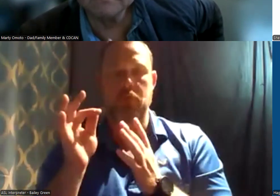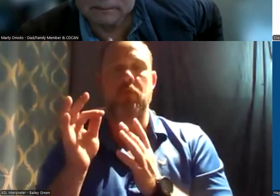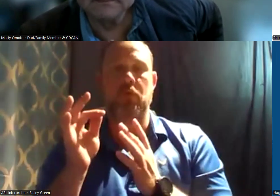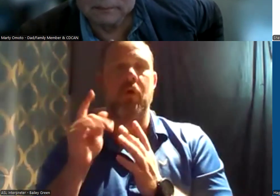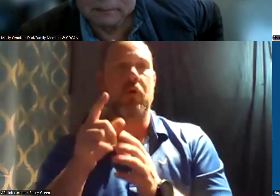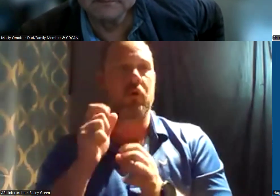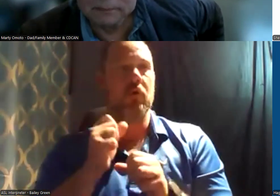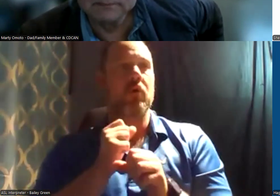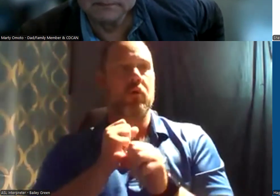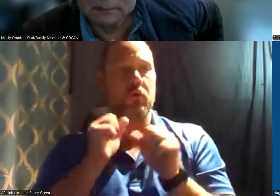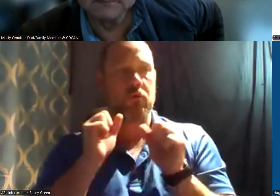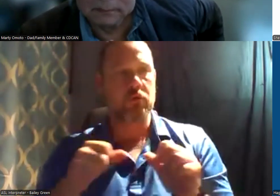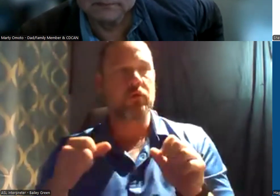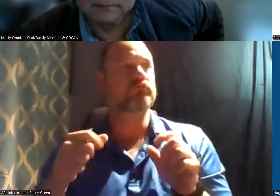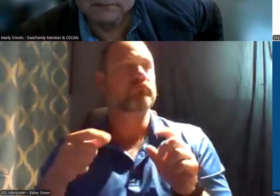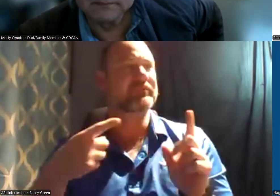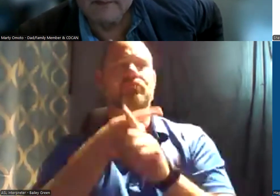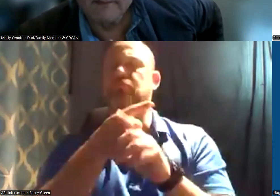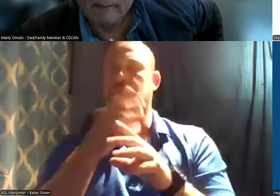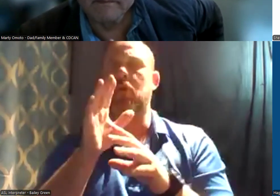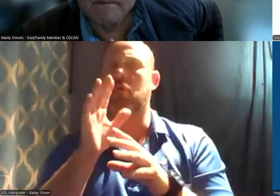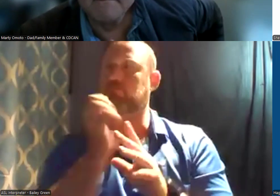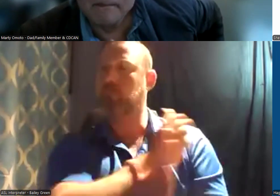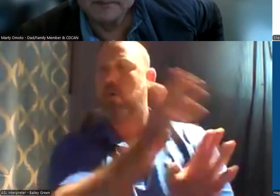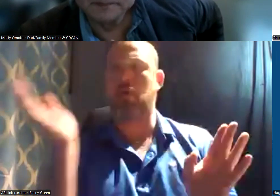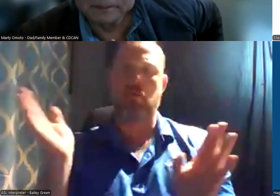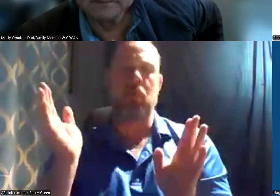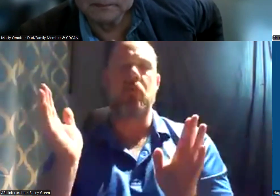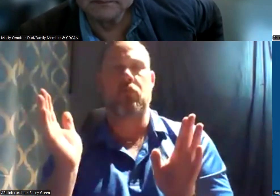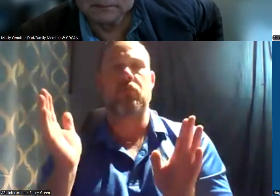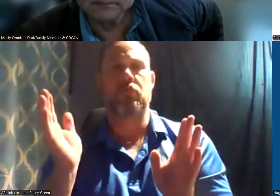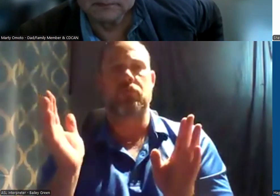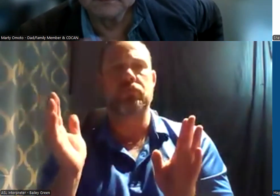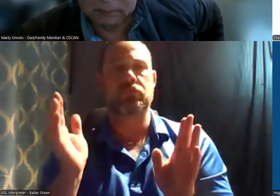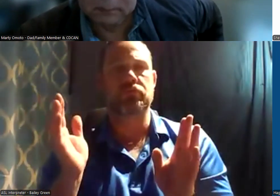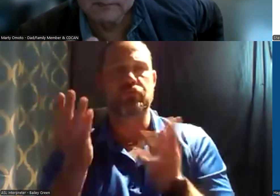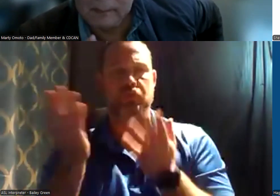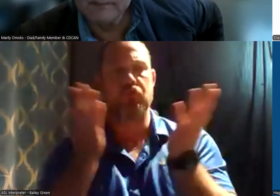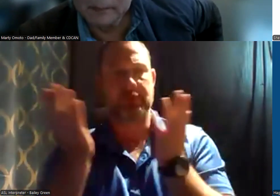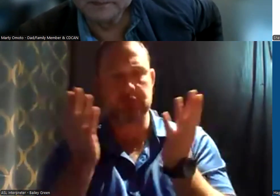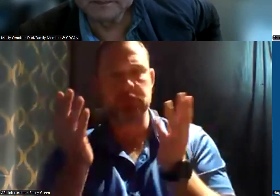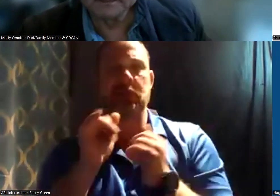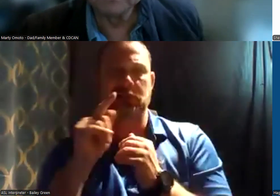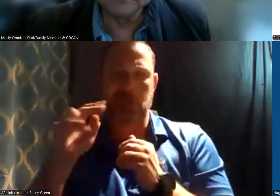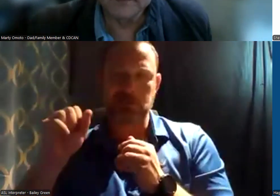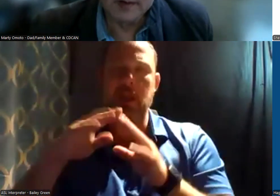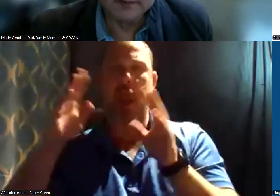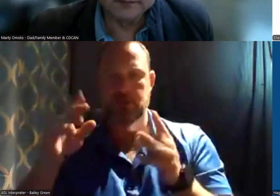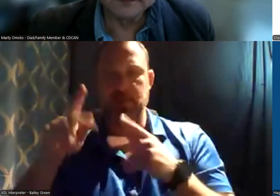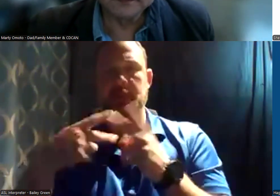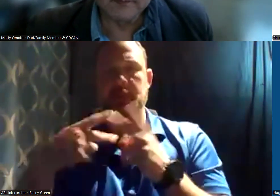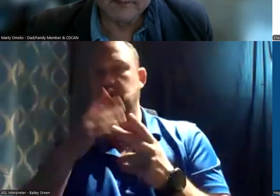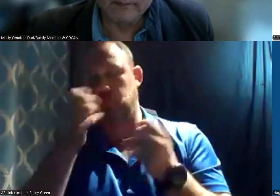cut across all services in the state, including both HCBS and housing type services. So I just wanted to uplift